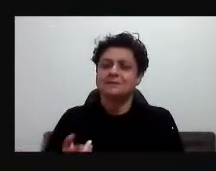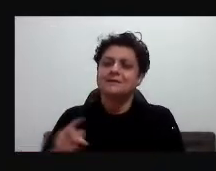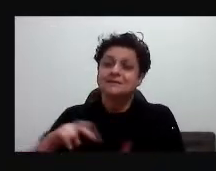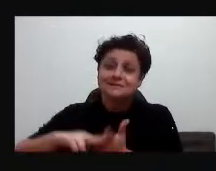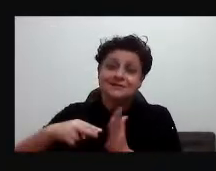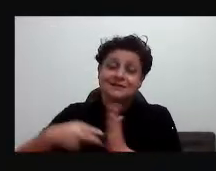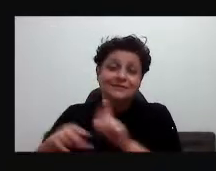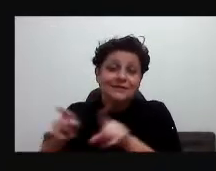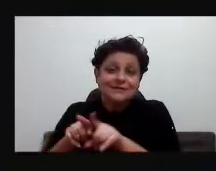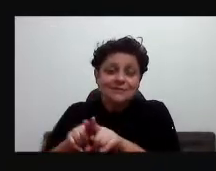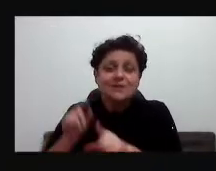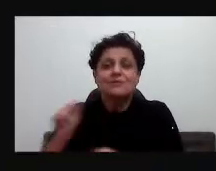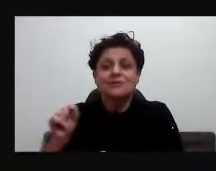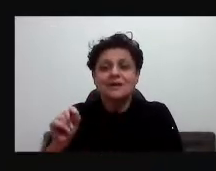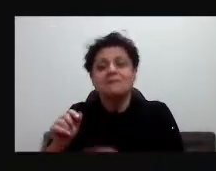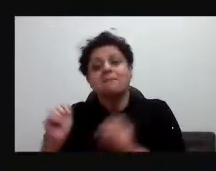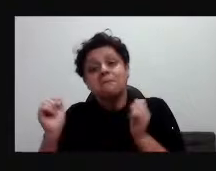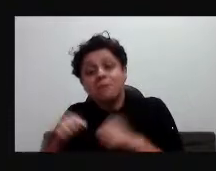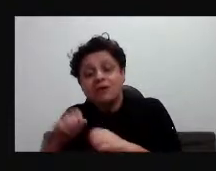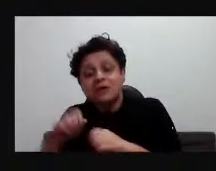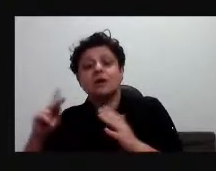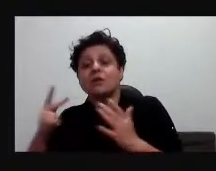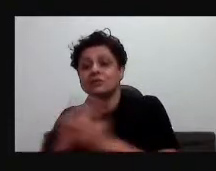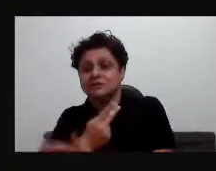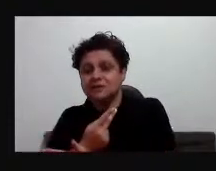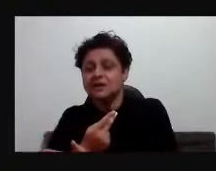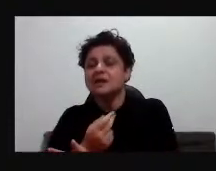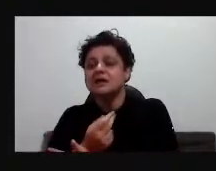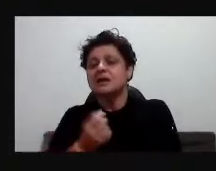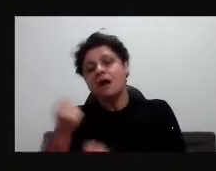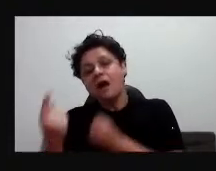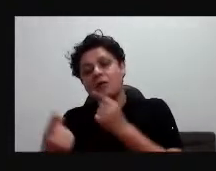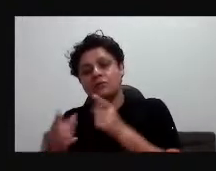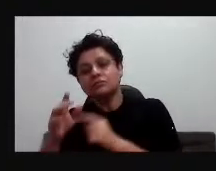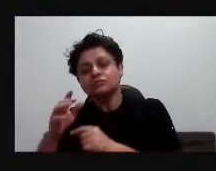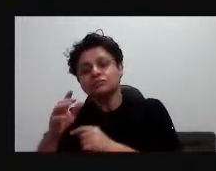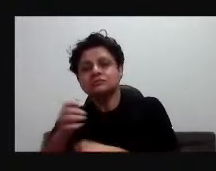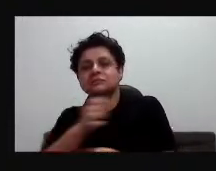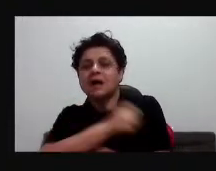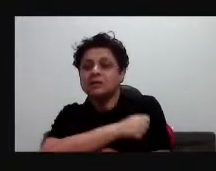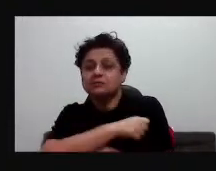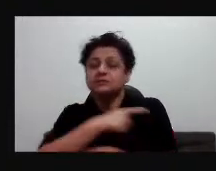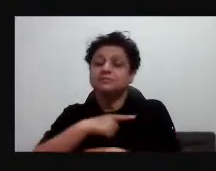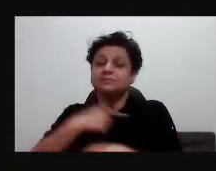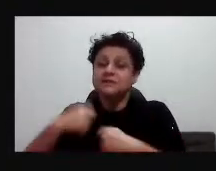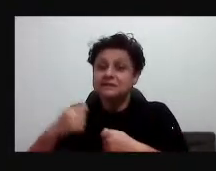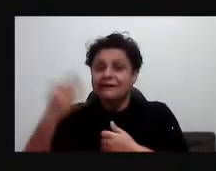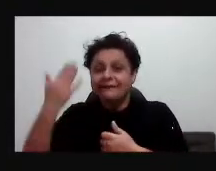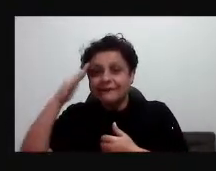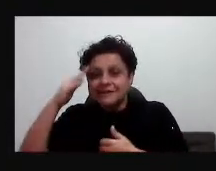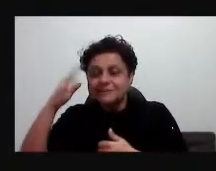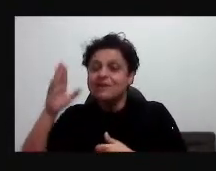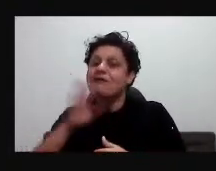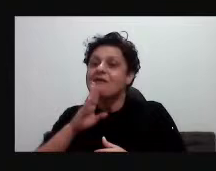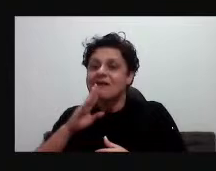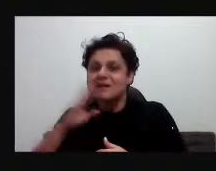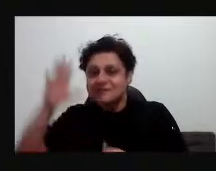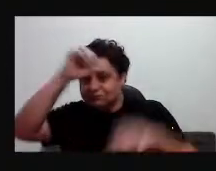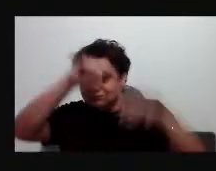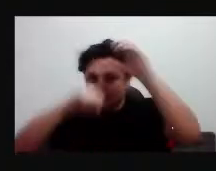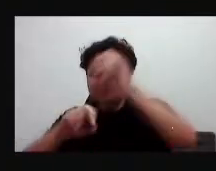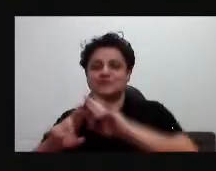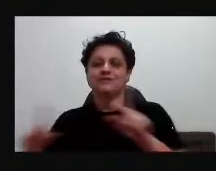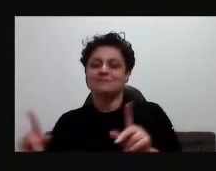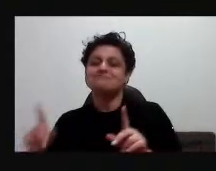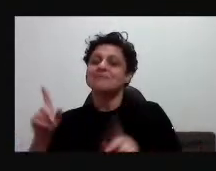that most of your students have different needs, in which case it makes it more difficult to cater to their